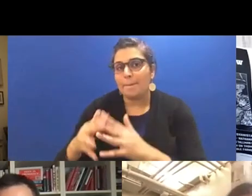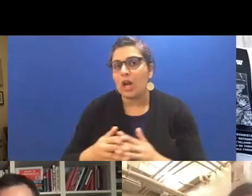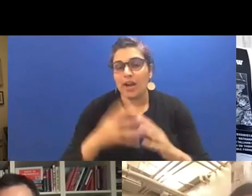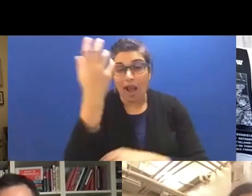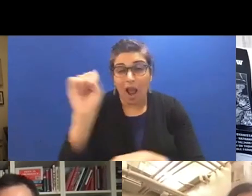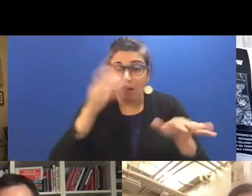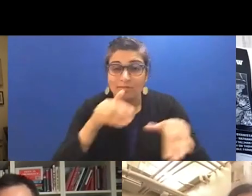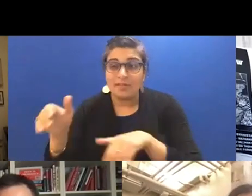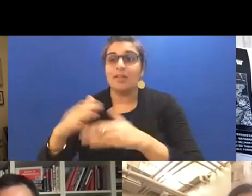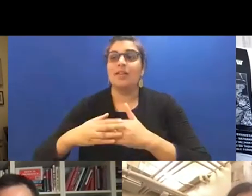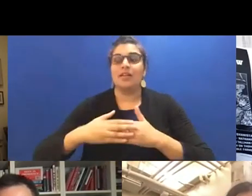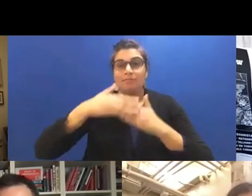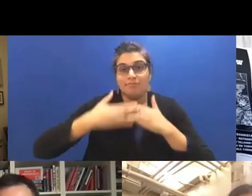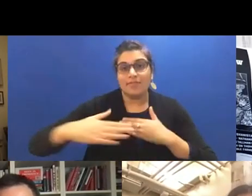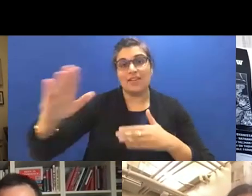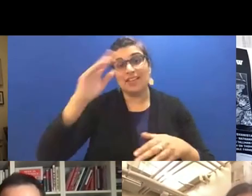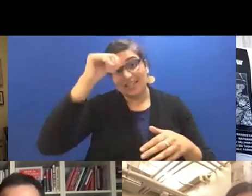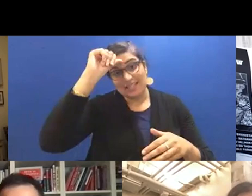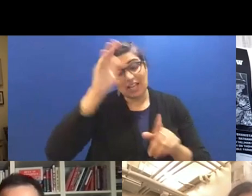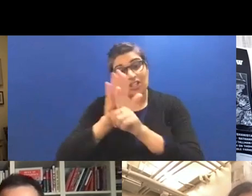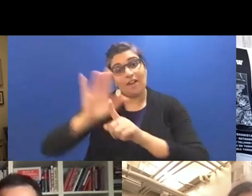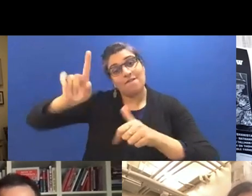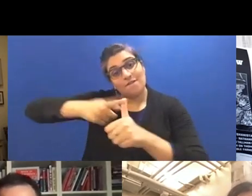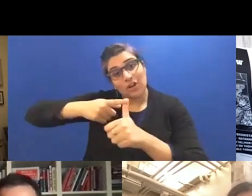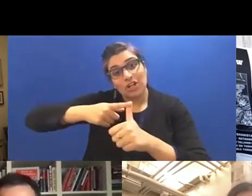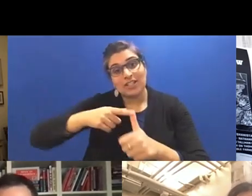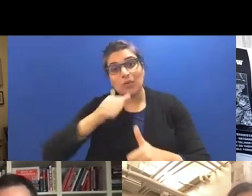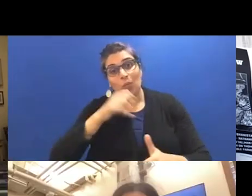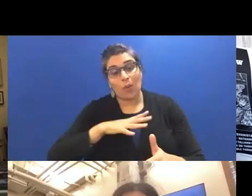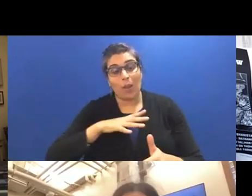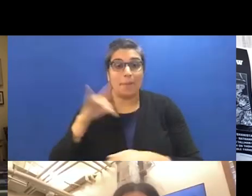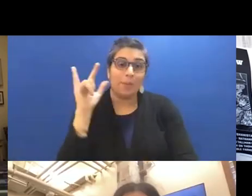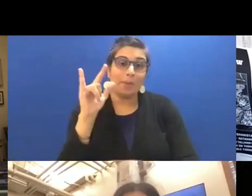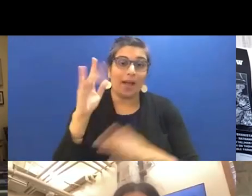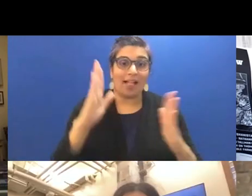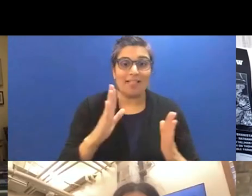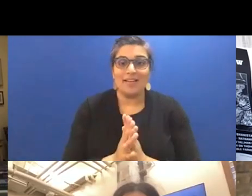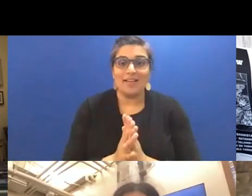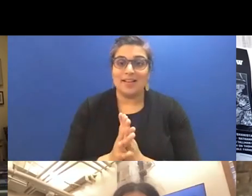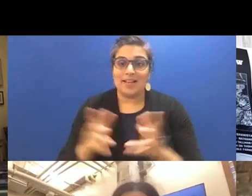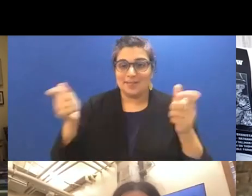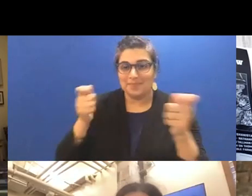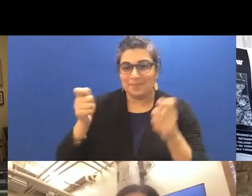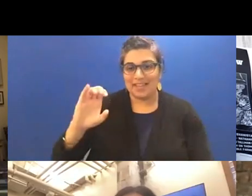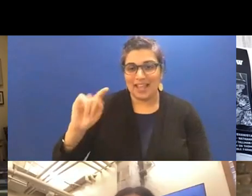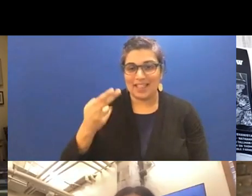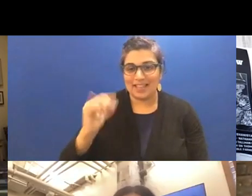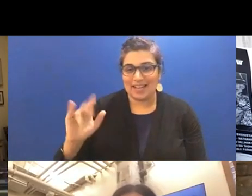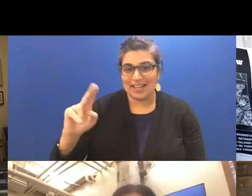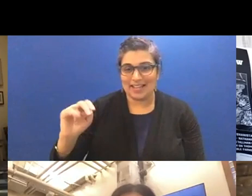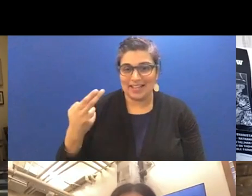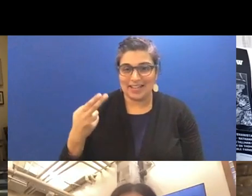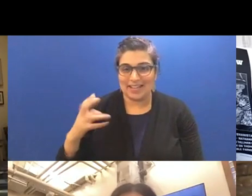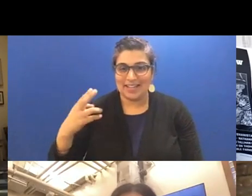of India's first female pilot. And our moderator, Cathy Linh Che, is the author of Split, winner of the Kundiman